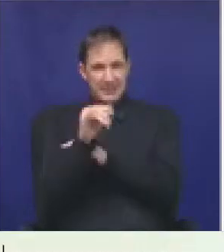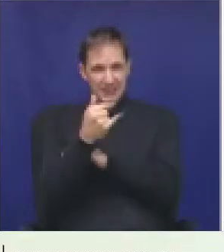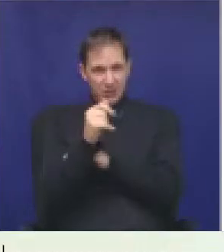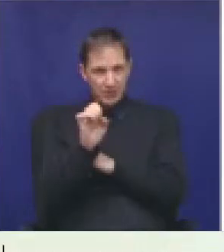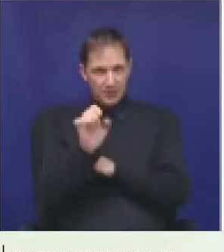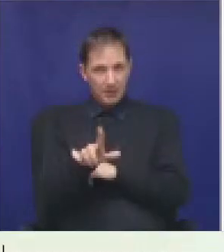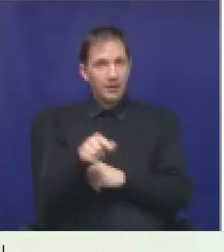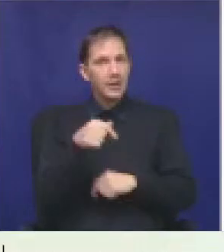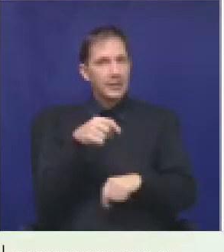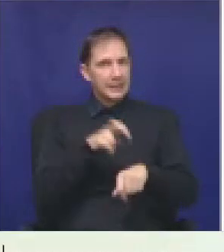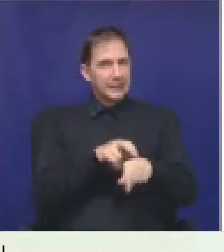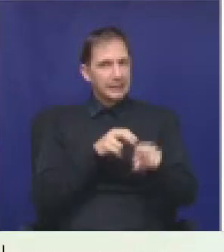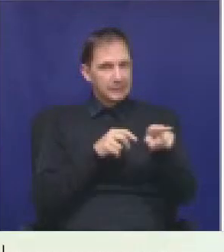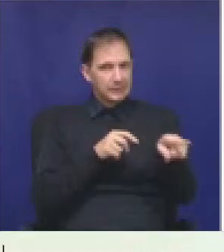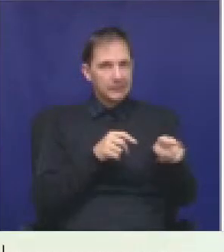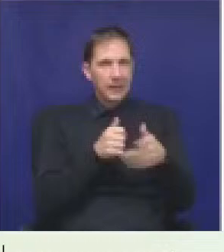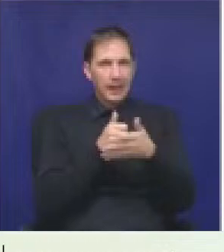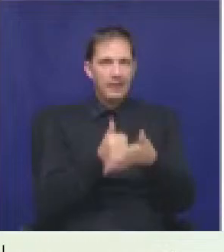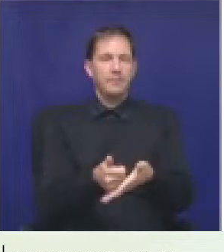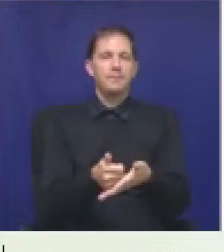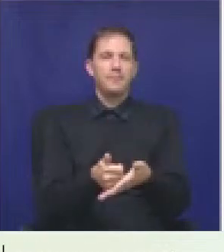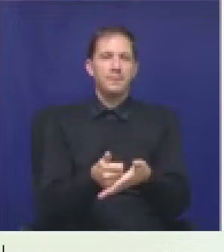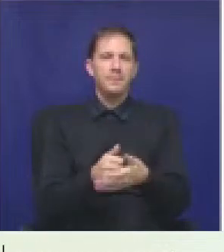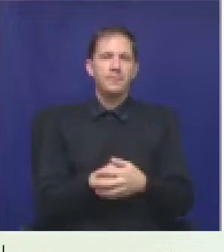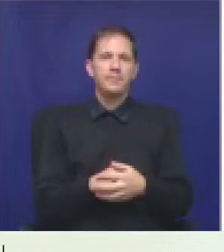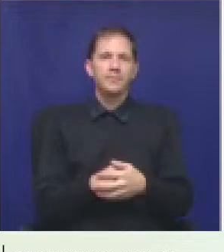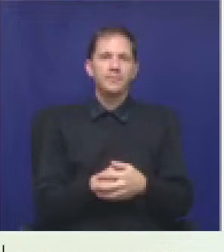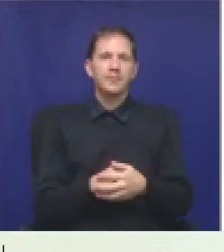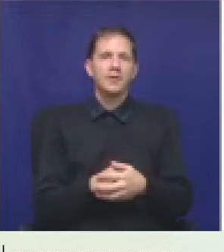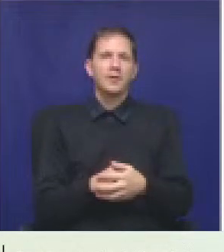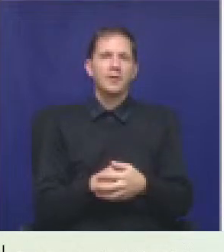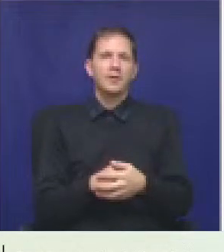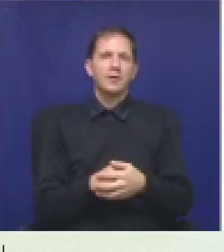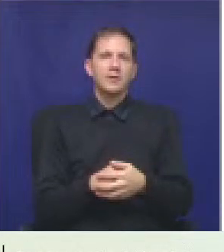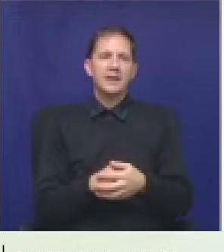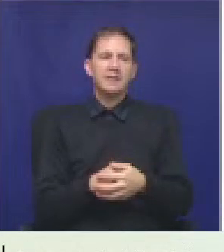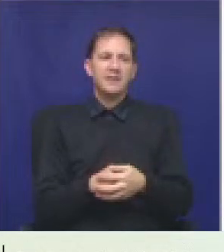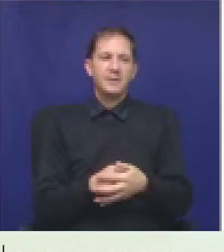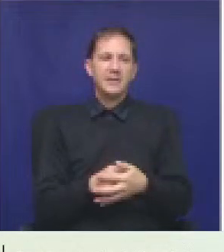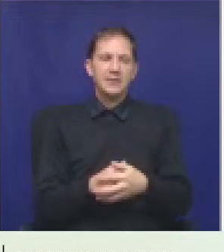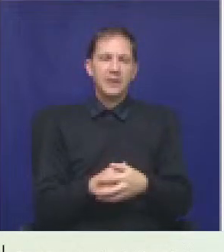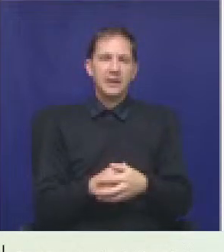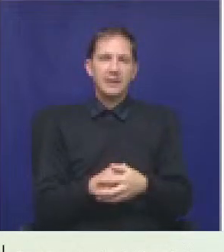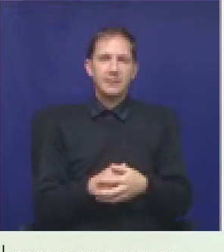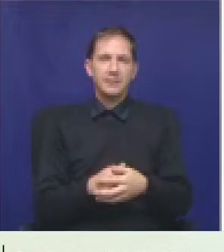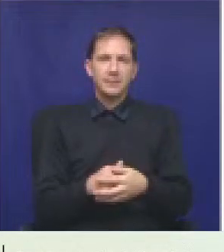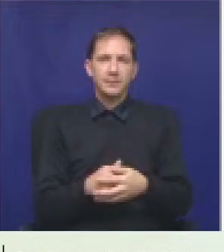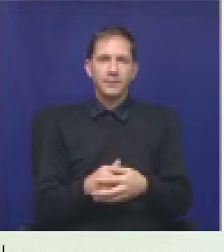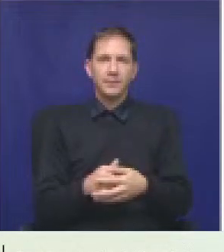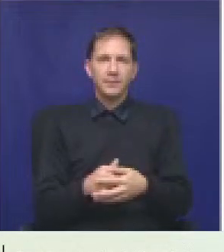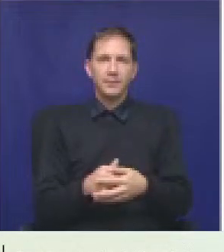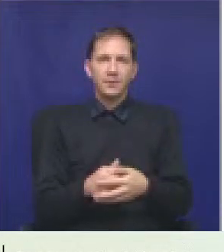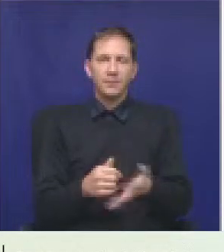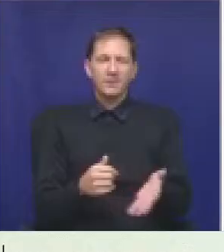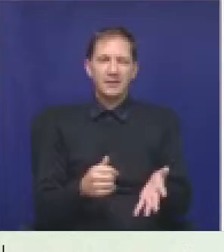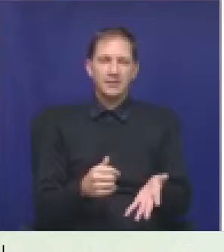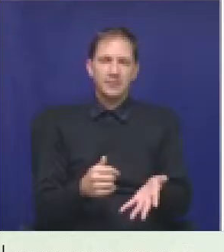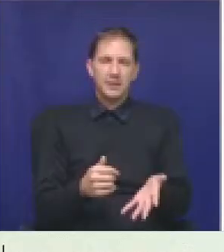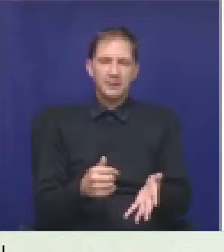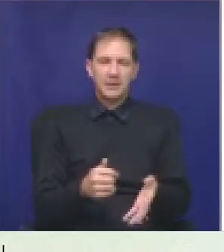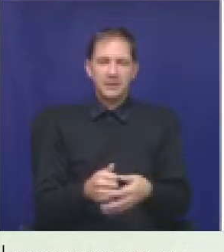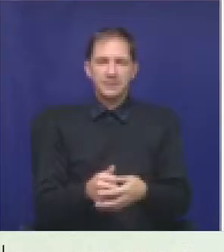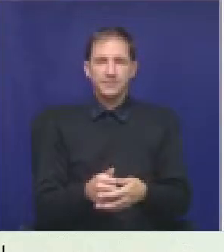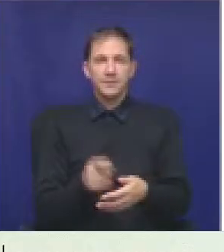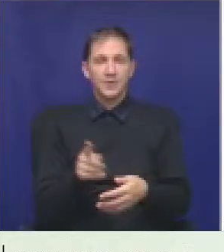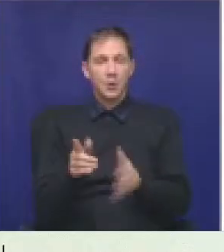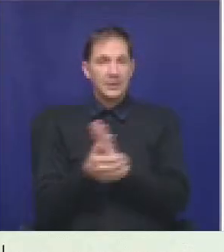an incubation to develop our scarce skills, particularly providing training and employment for the youth, women, and persons with disability. The skills produced